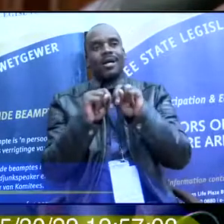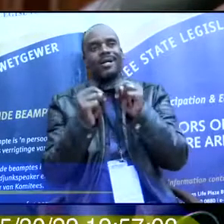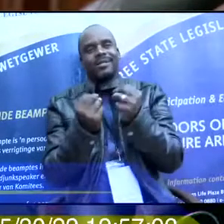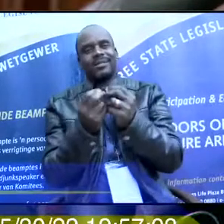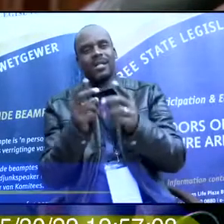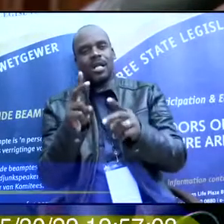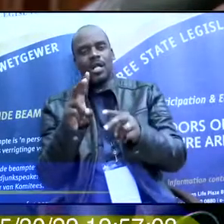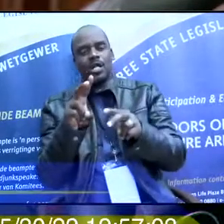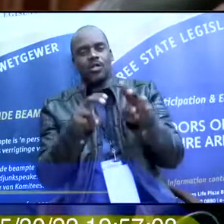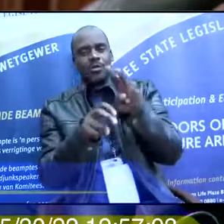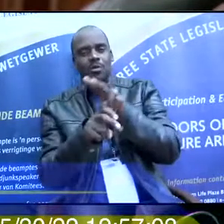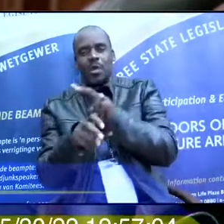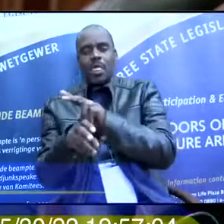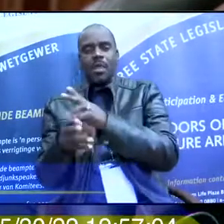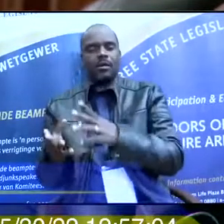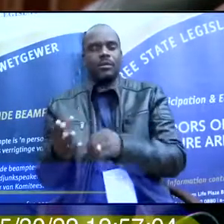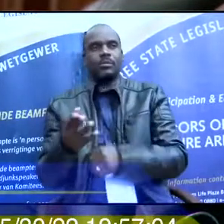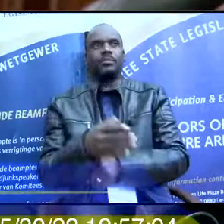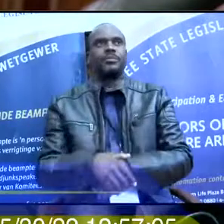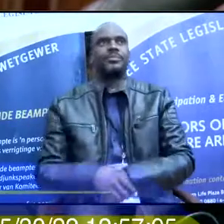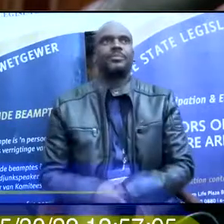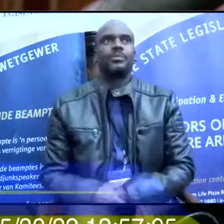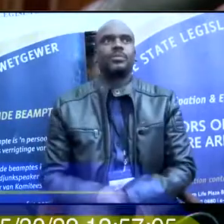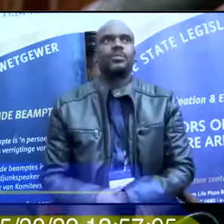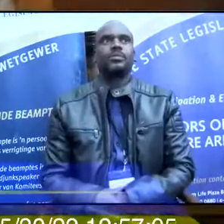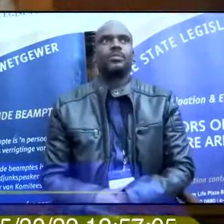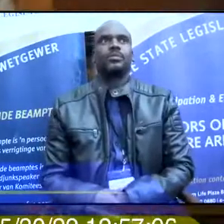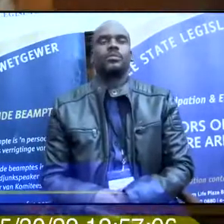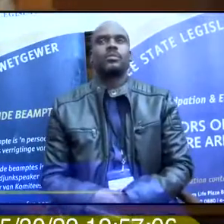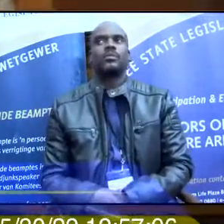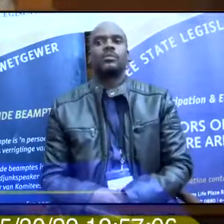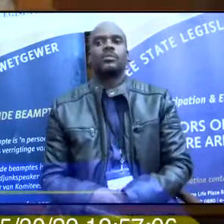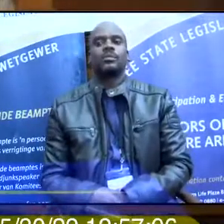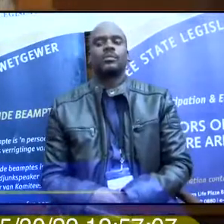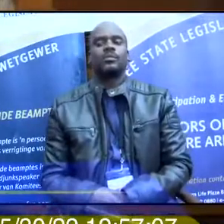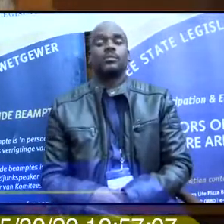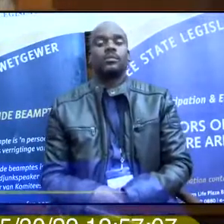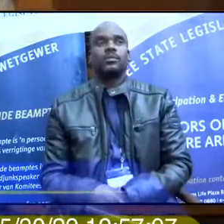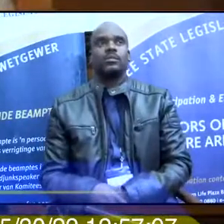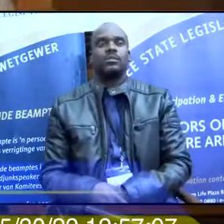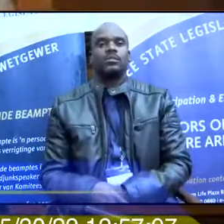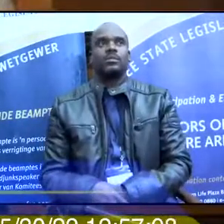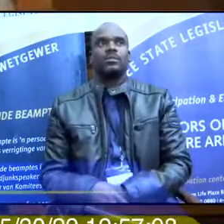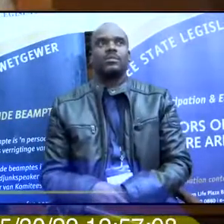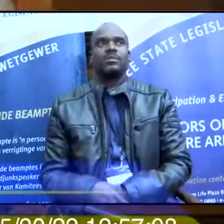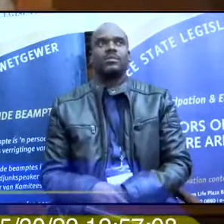106 reporting maturity and the cultures are still there